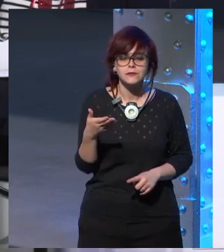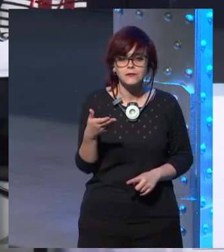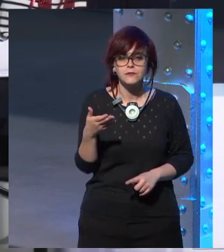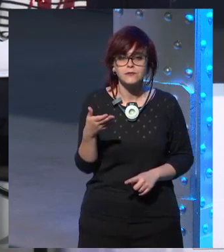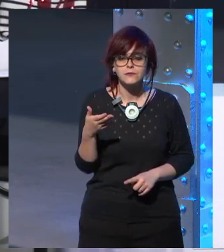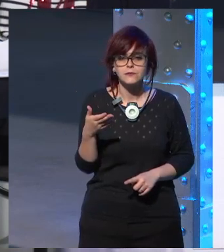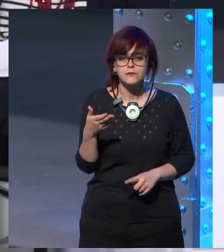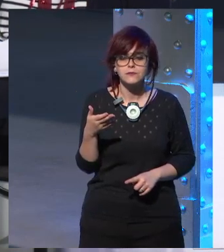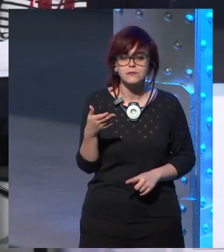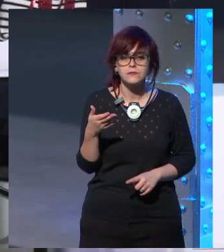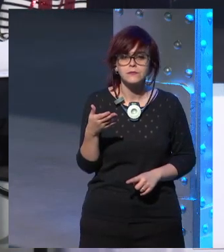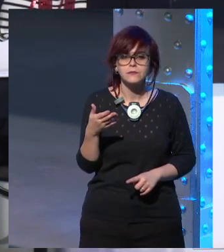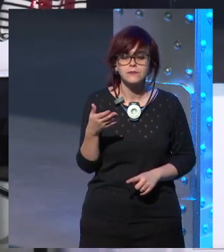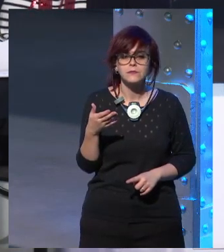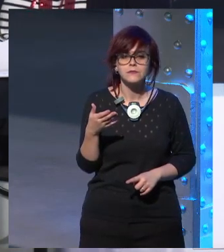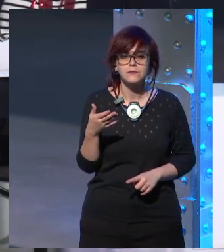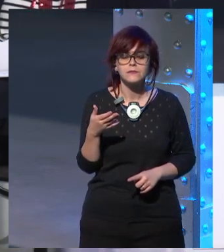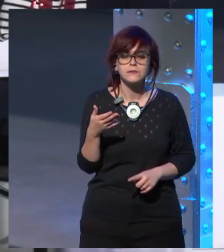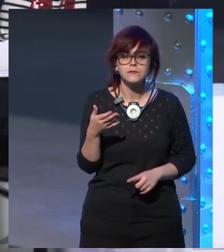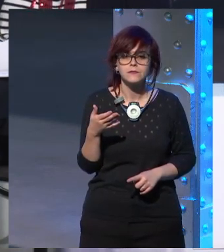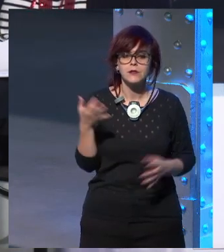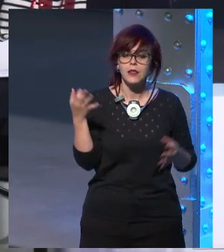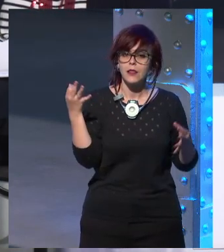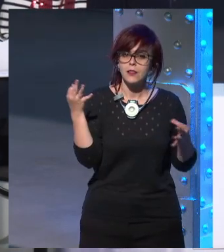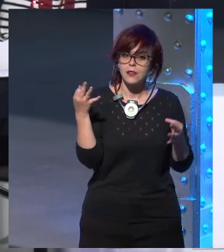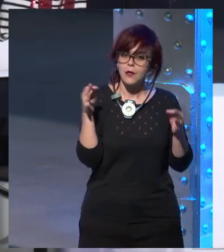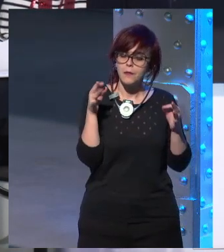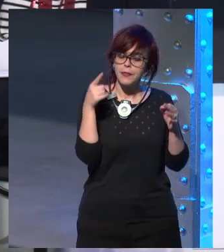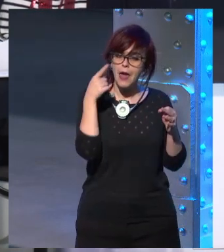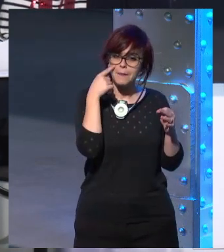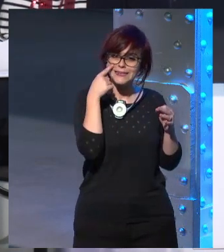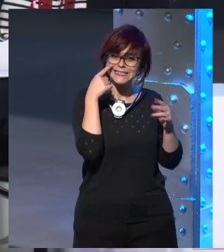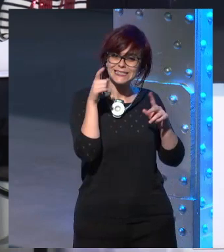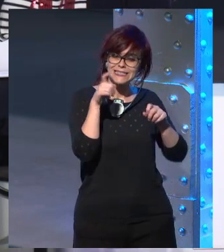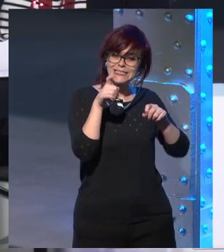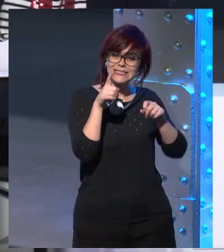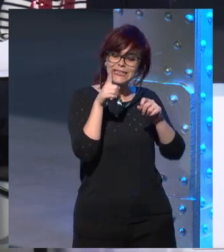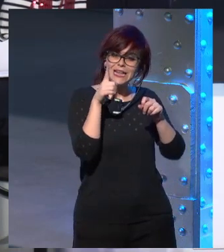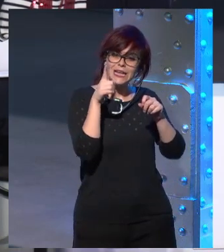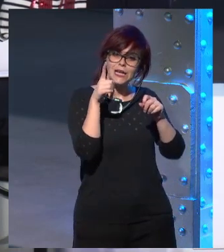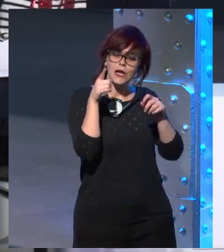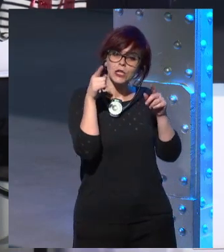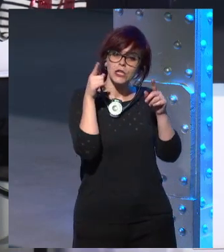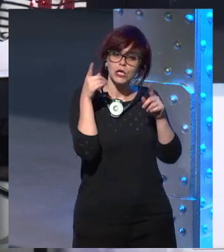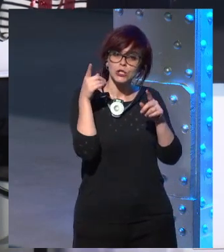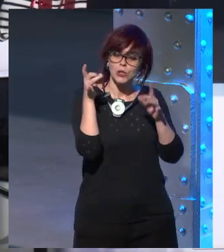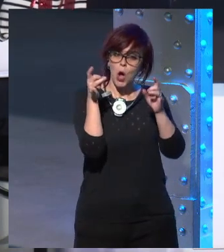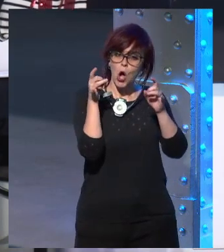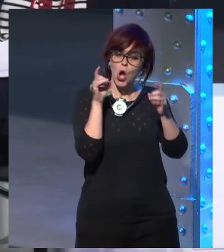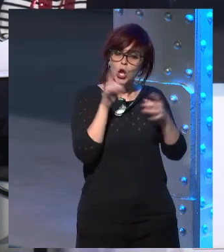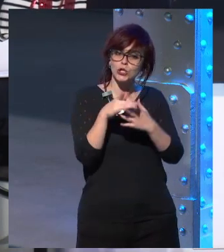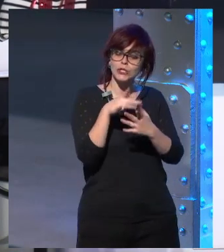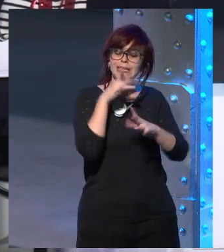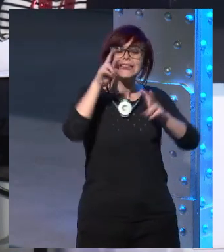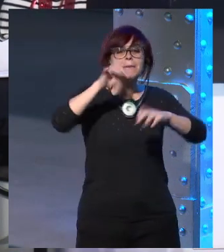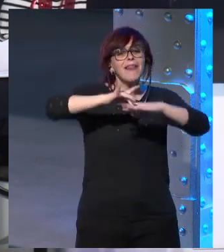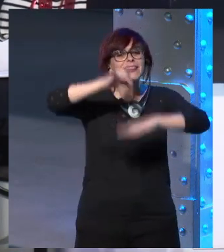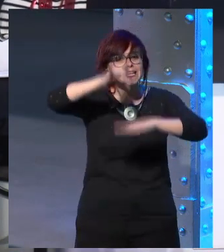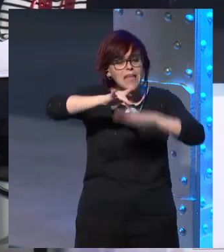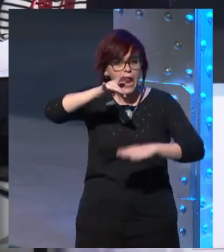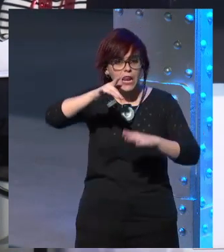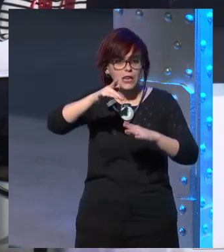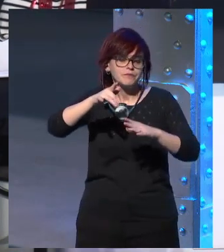A focus on only one kind of interaction that happens with digital media. So again, I'm a former